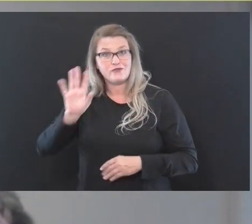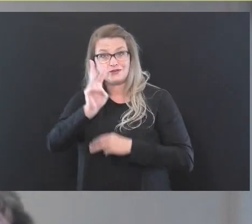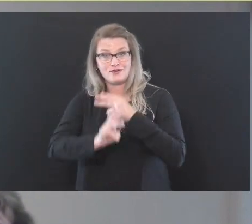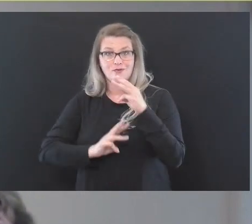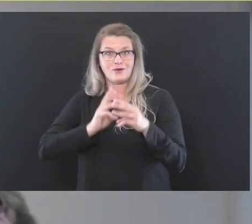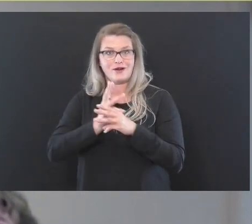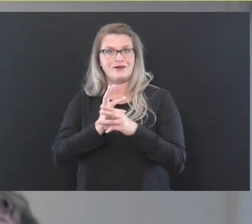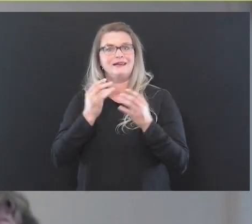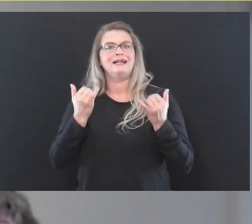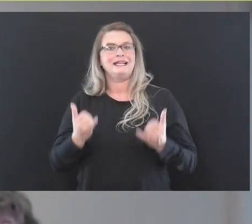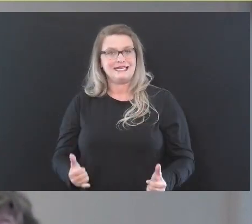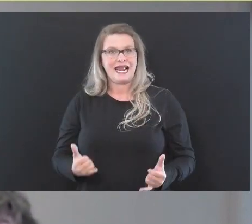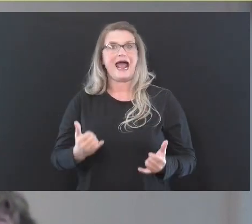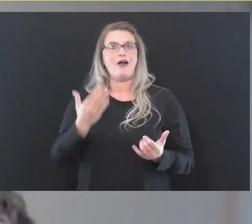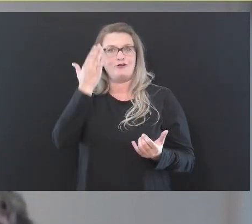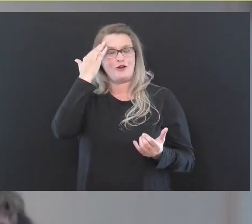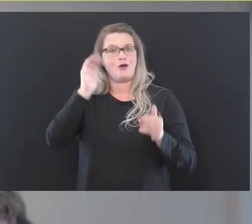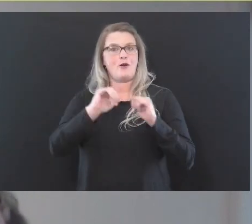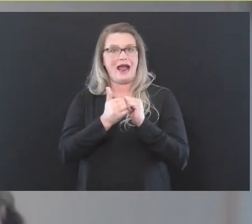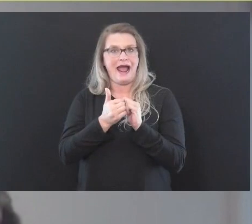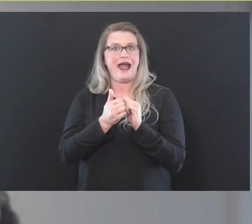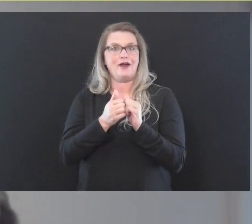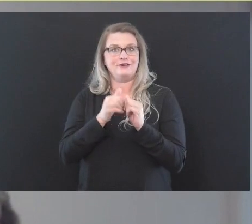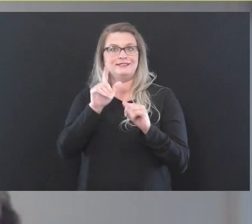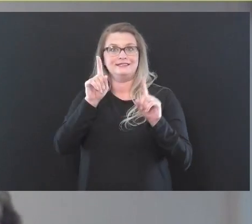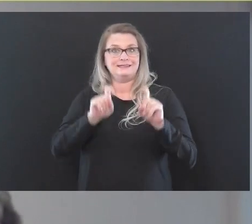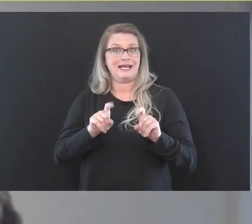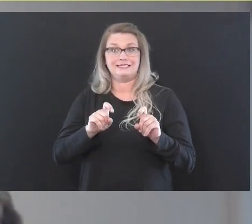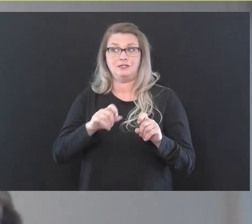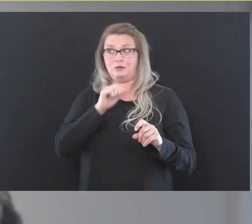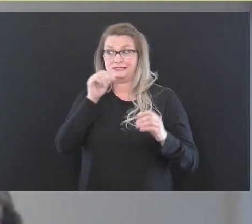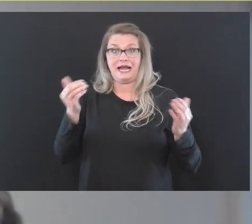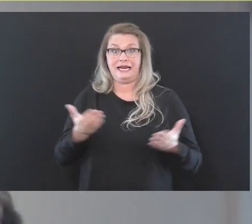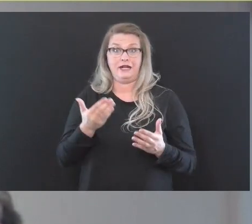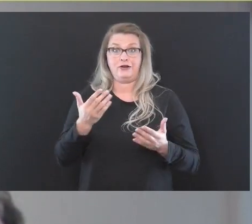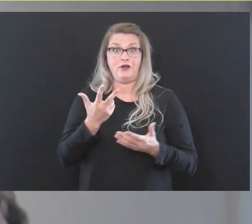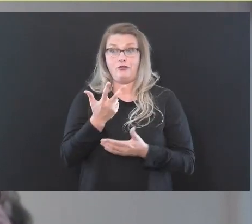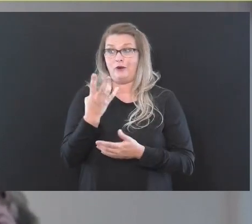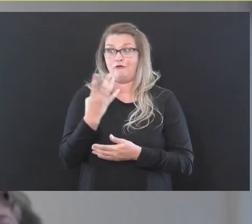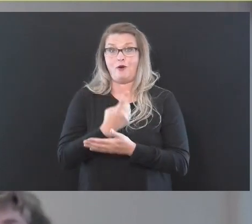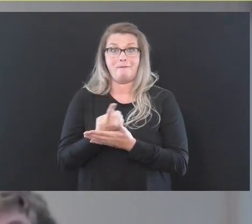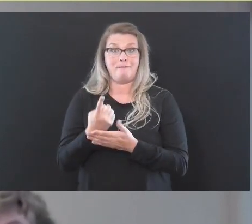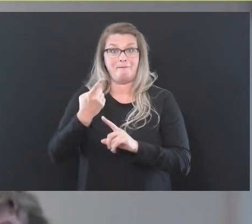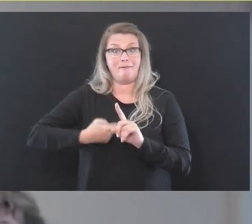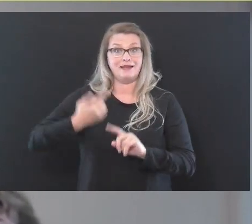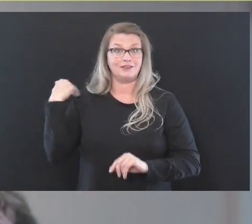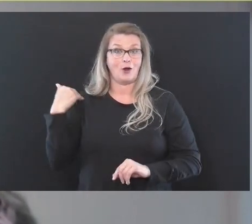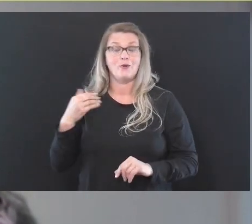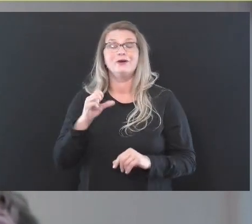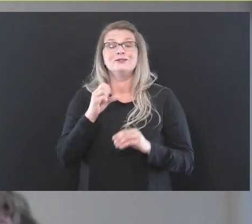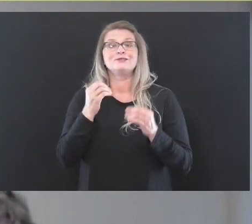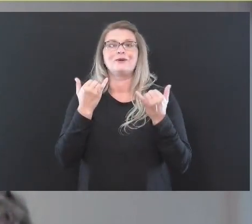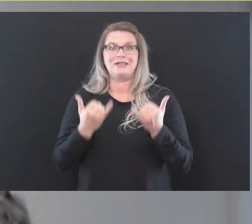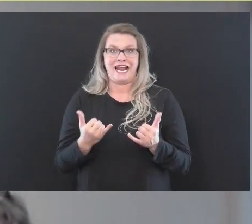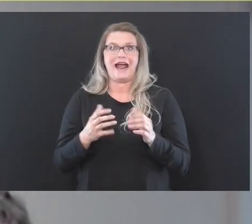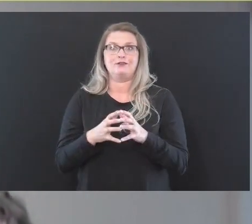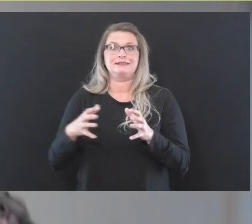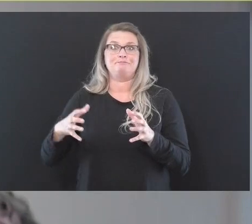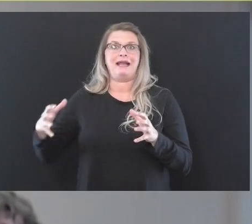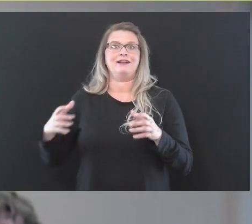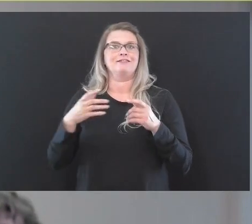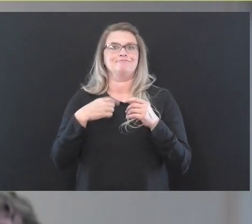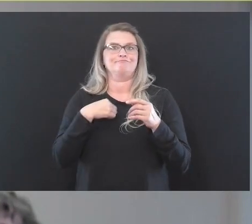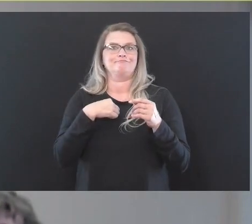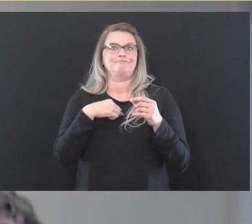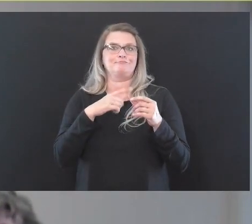a test that truly was not here on a virus 3 to 4 months ago. So this has been expanding rapidly.